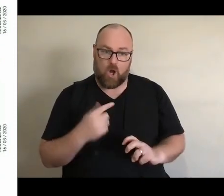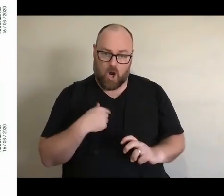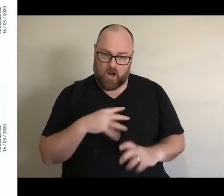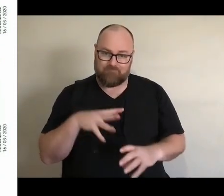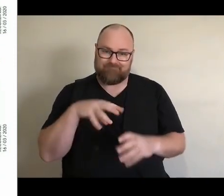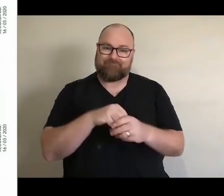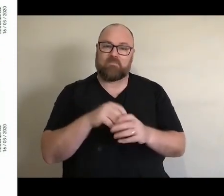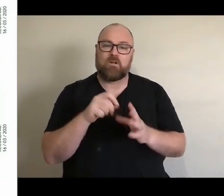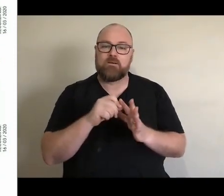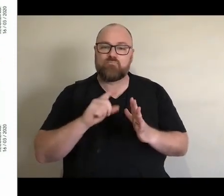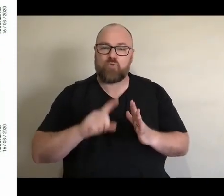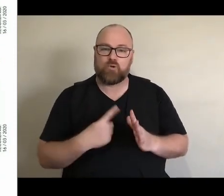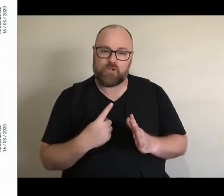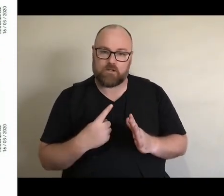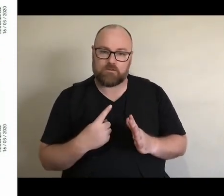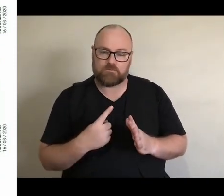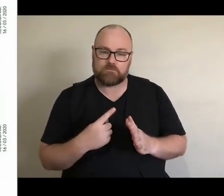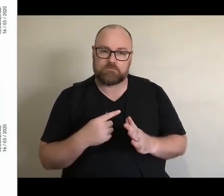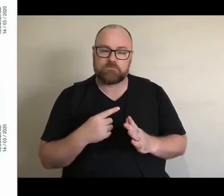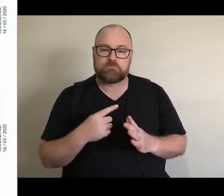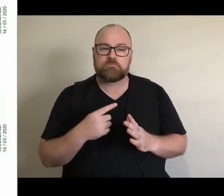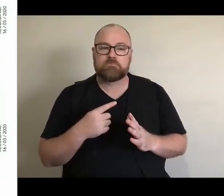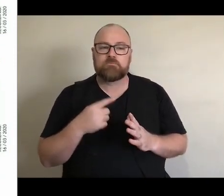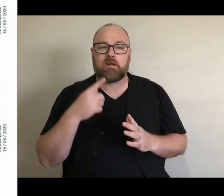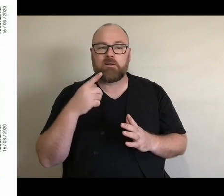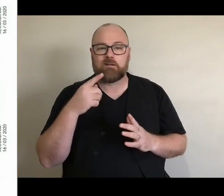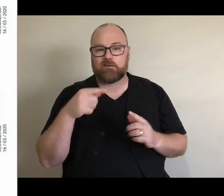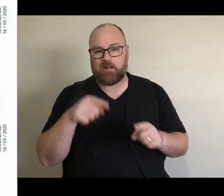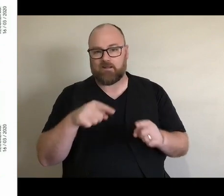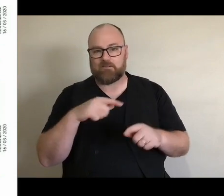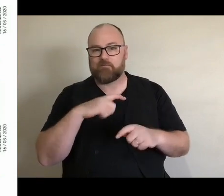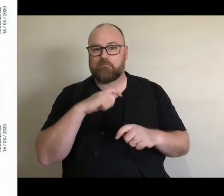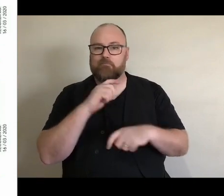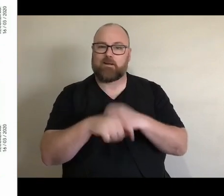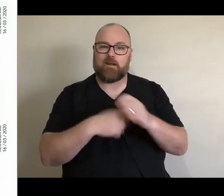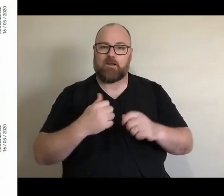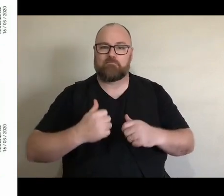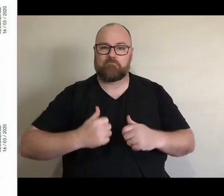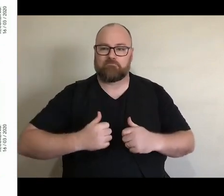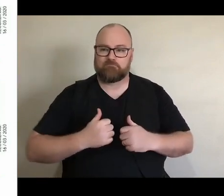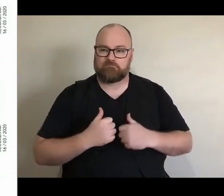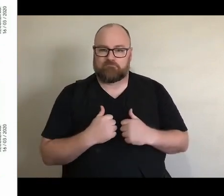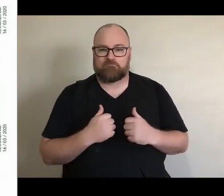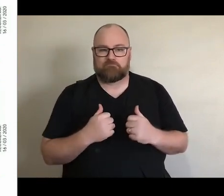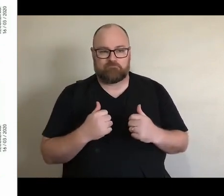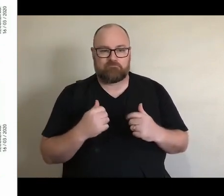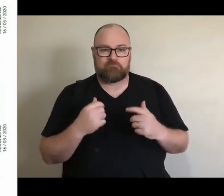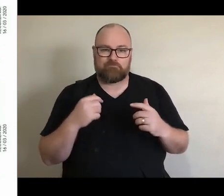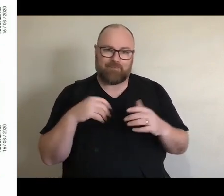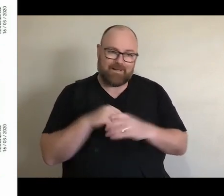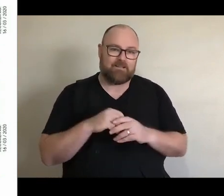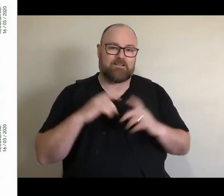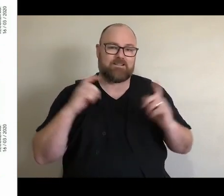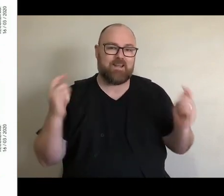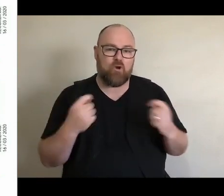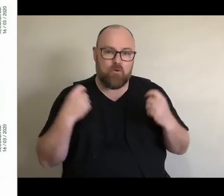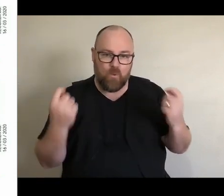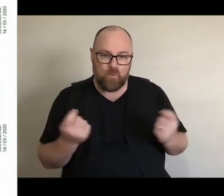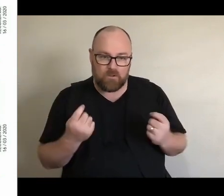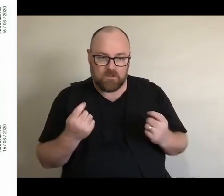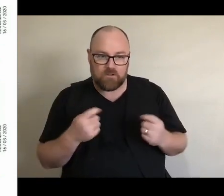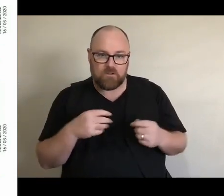that has come to manifest itself within ceremony, in the